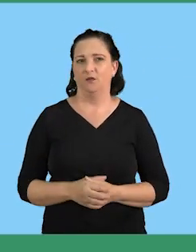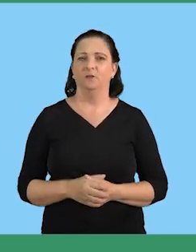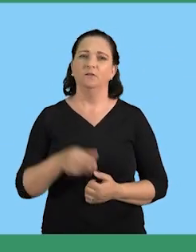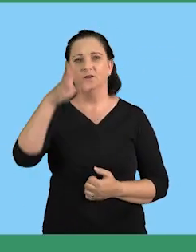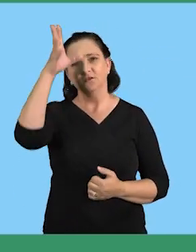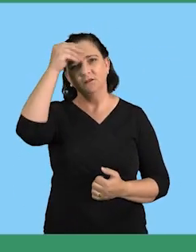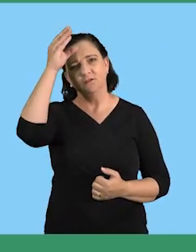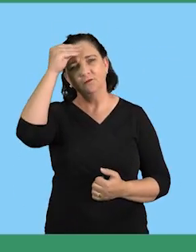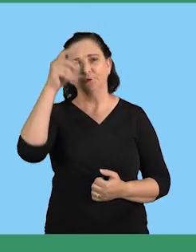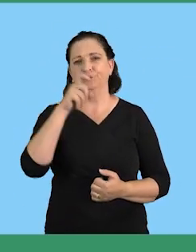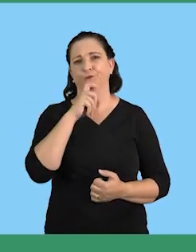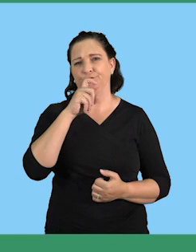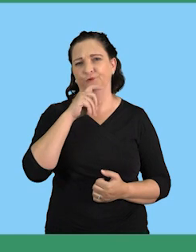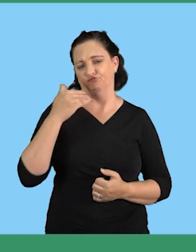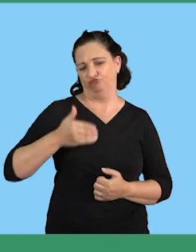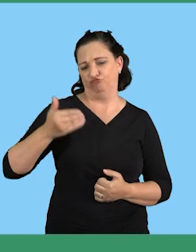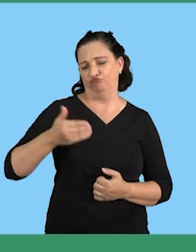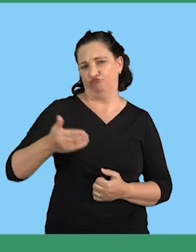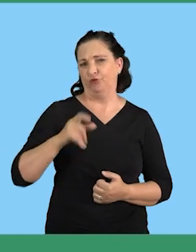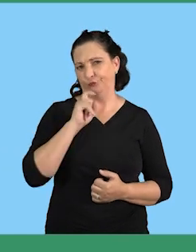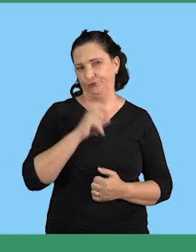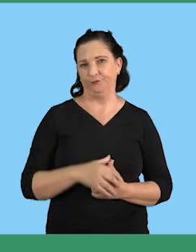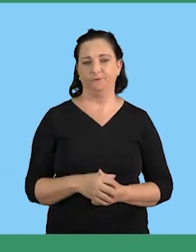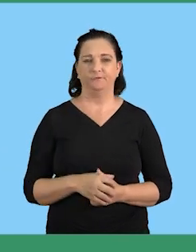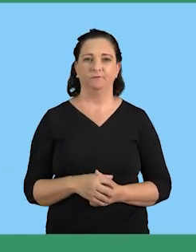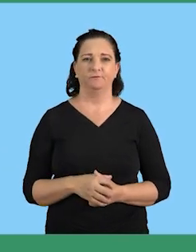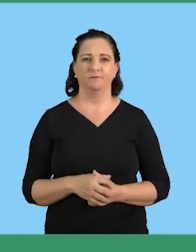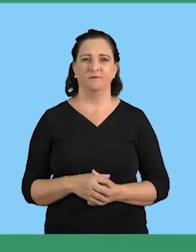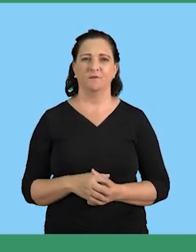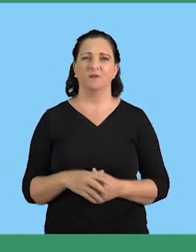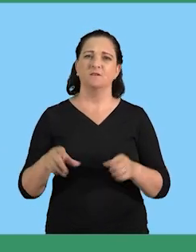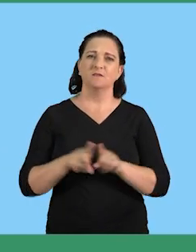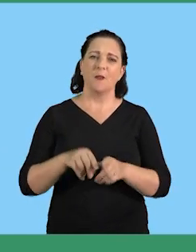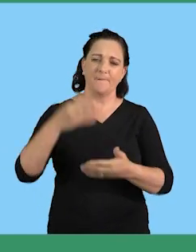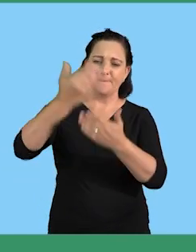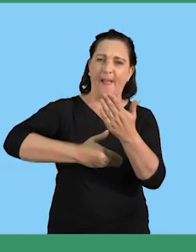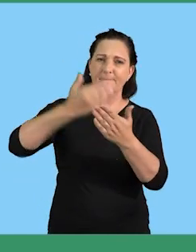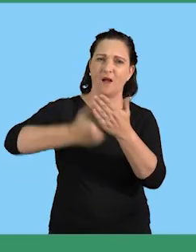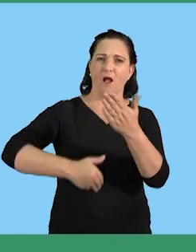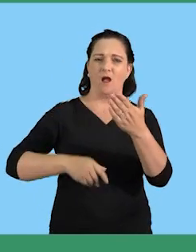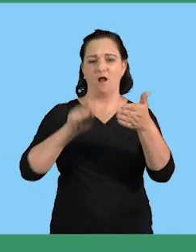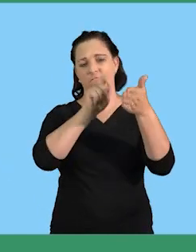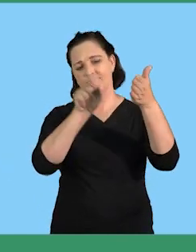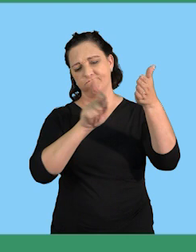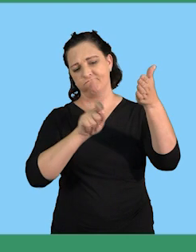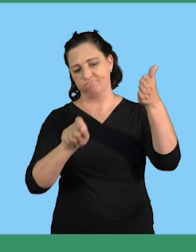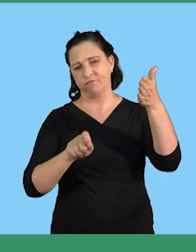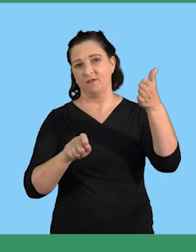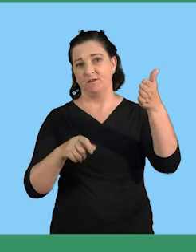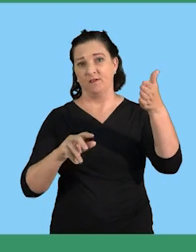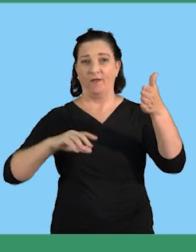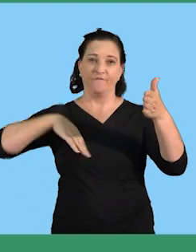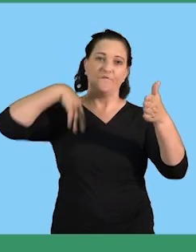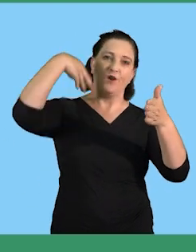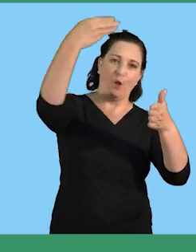information sequentially. Sequentially. So it's like papers, and then you're writing, then it flips over, and then you're writing